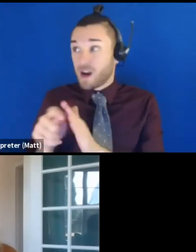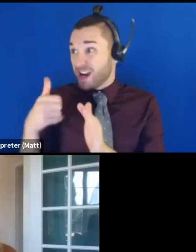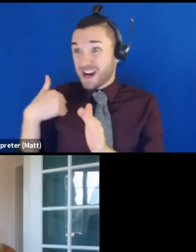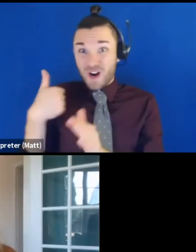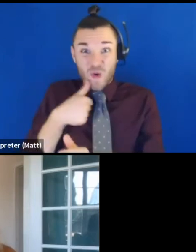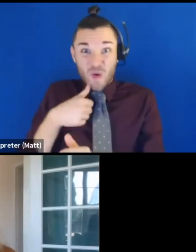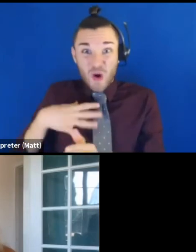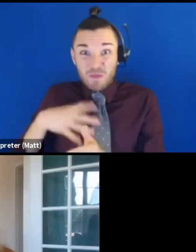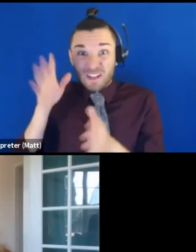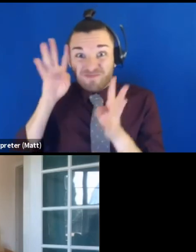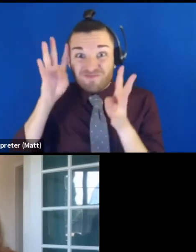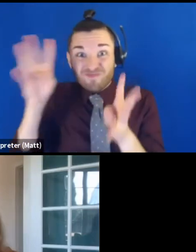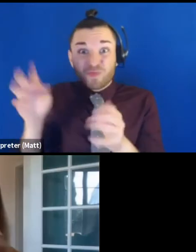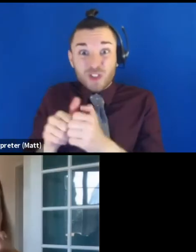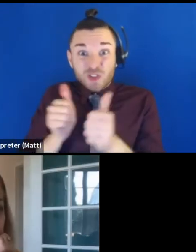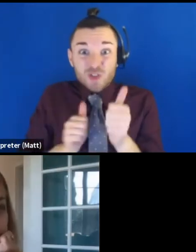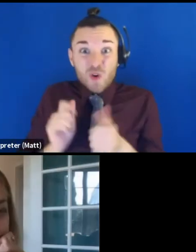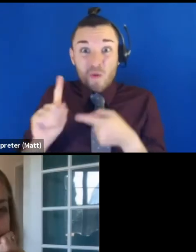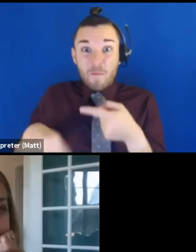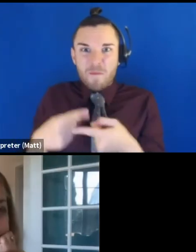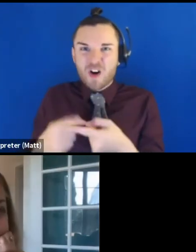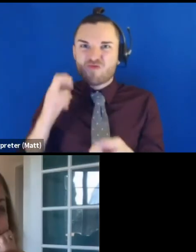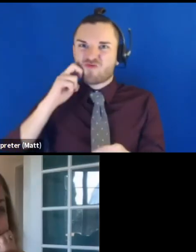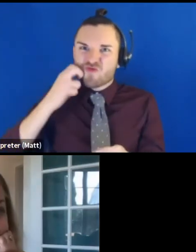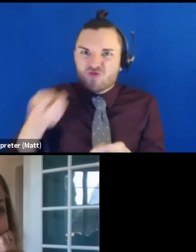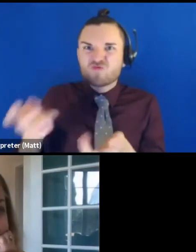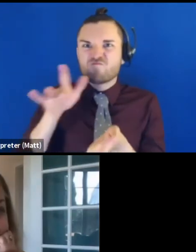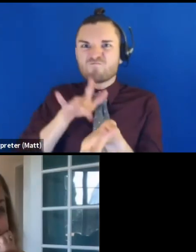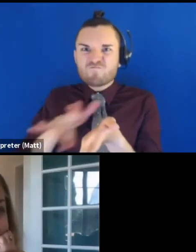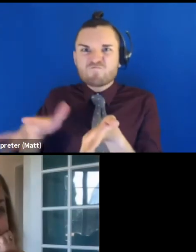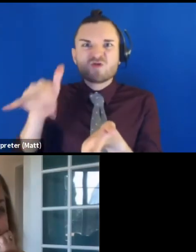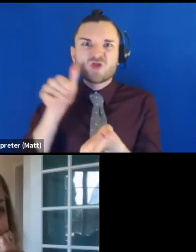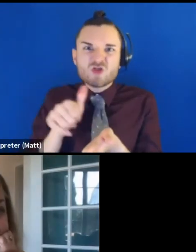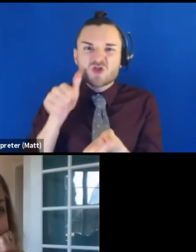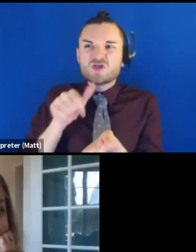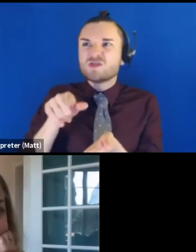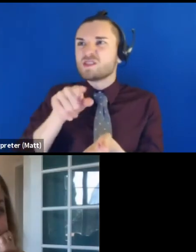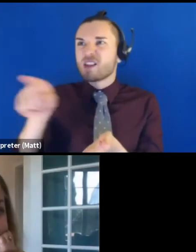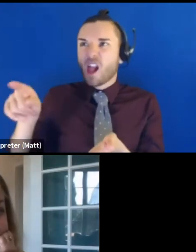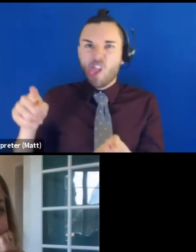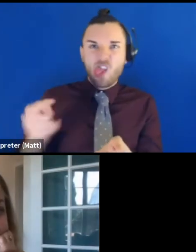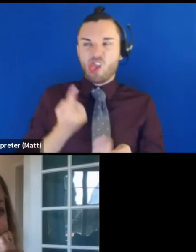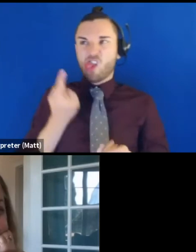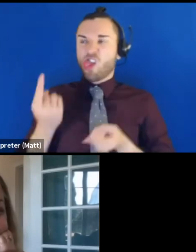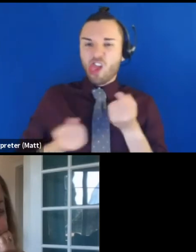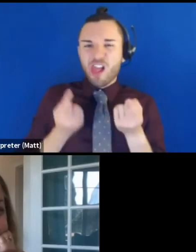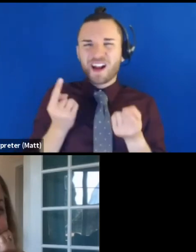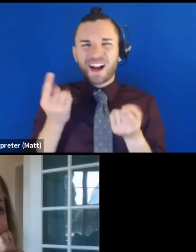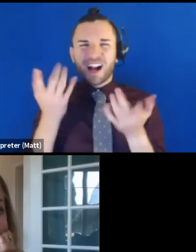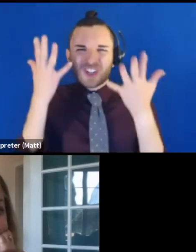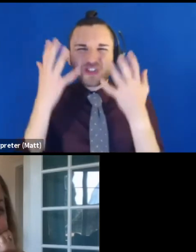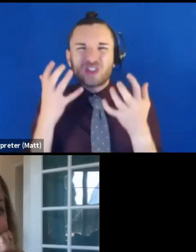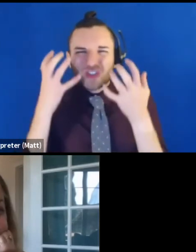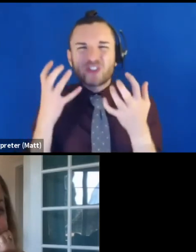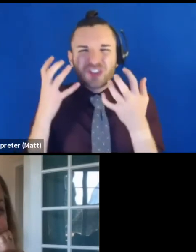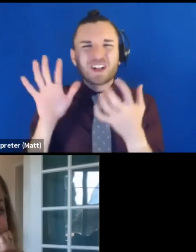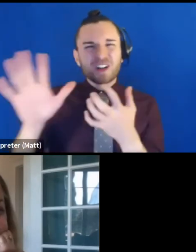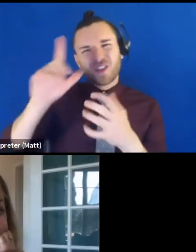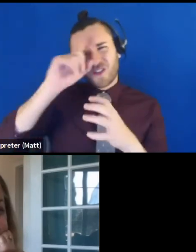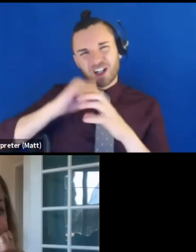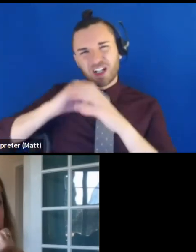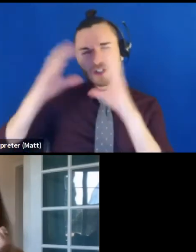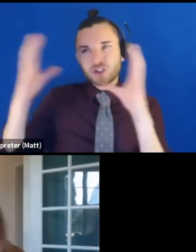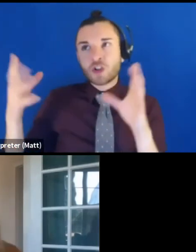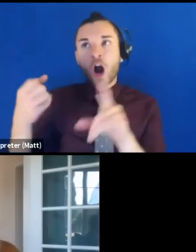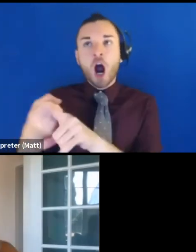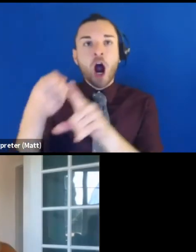this kind of like rude and complicated and off-putting and funny but dark funny vision inspired other